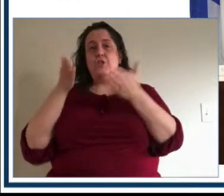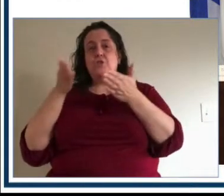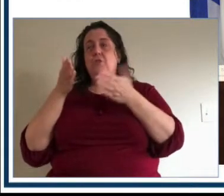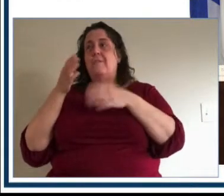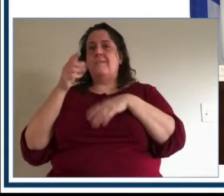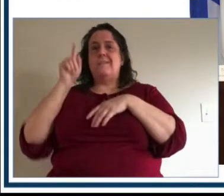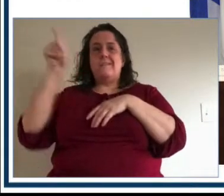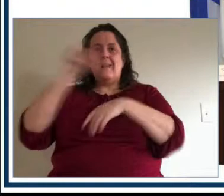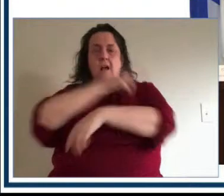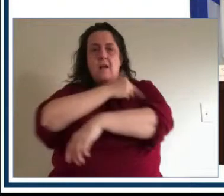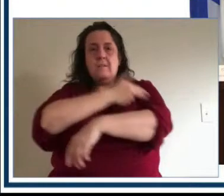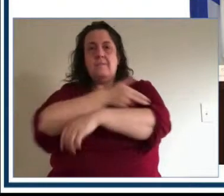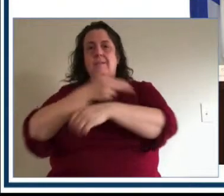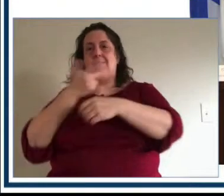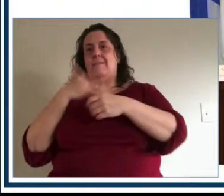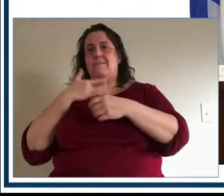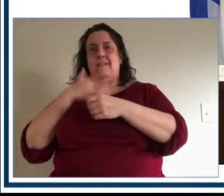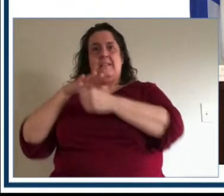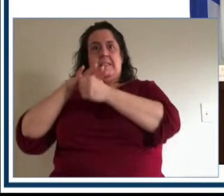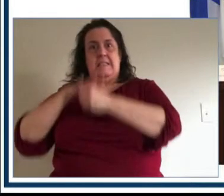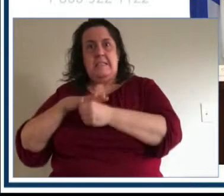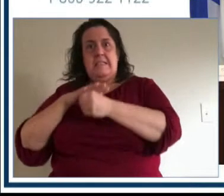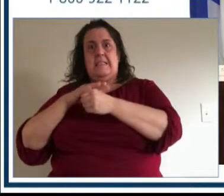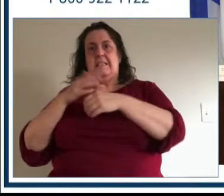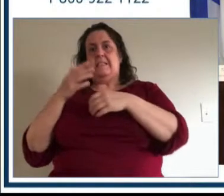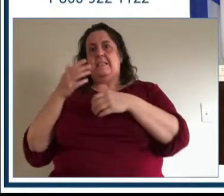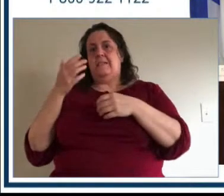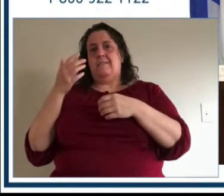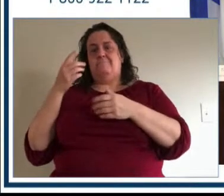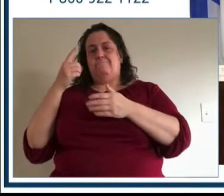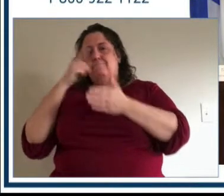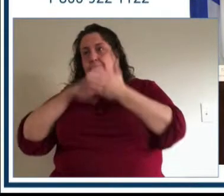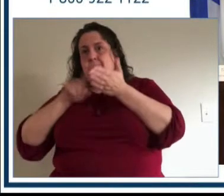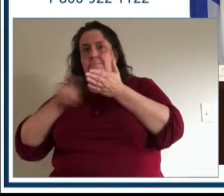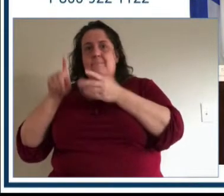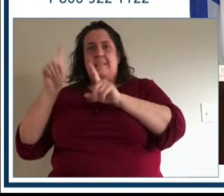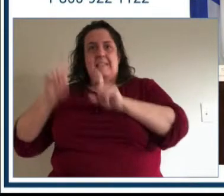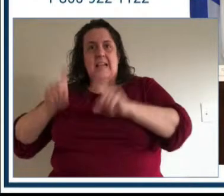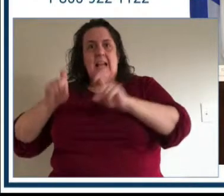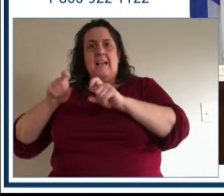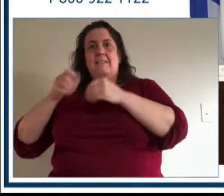there a move now to further delay those, or what are you doing?